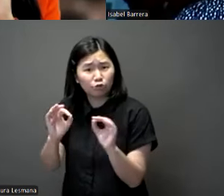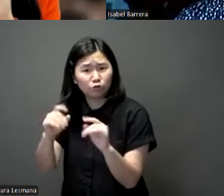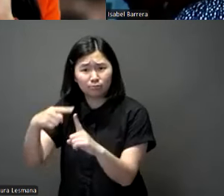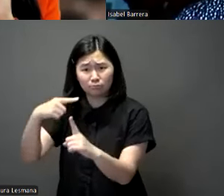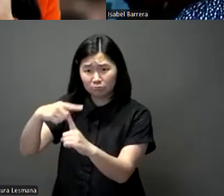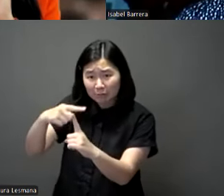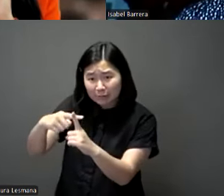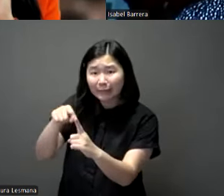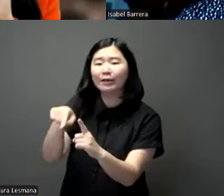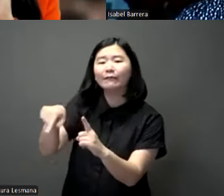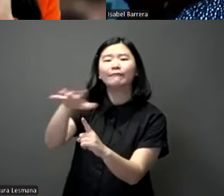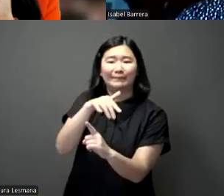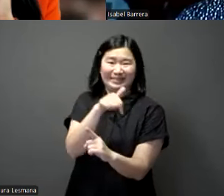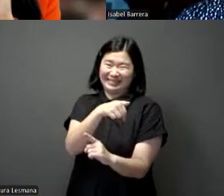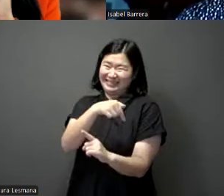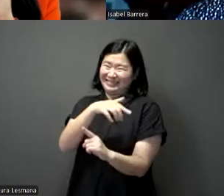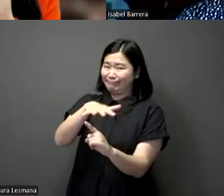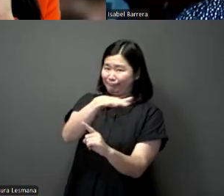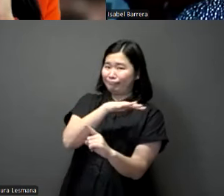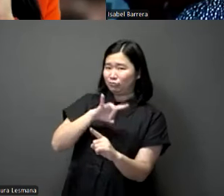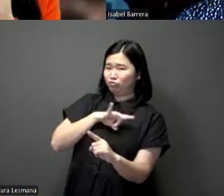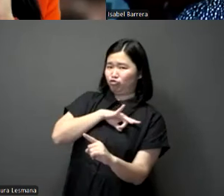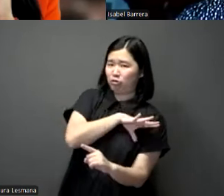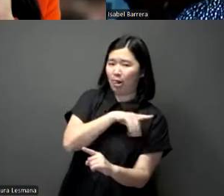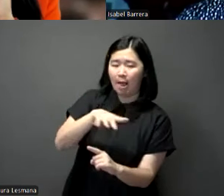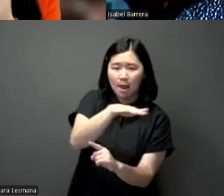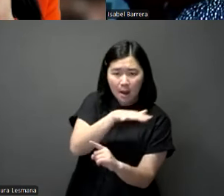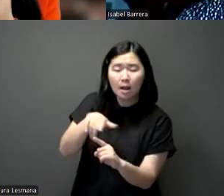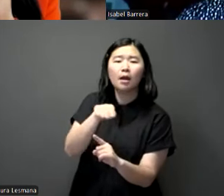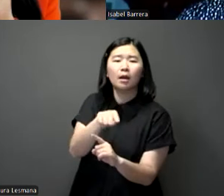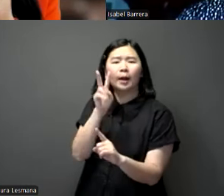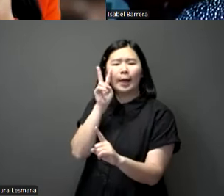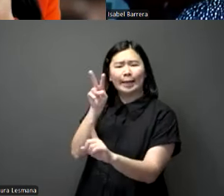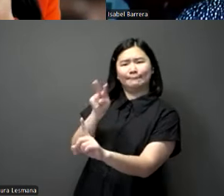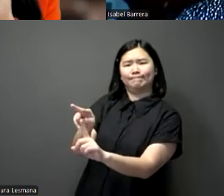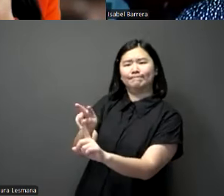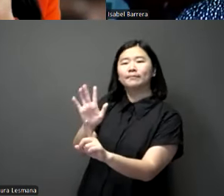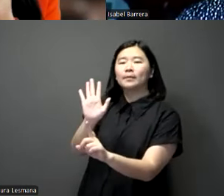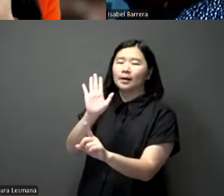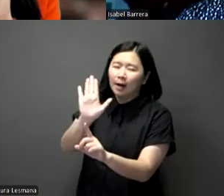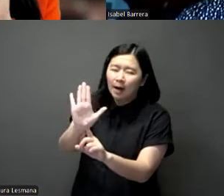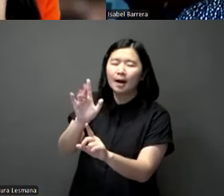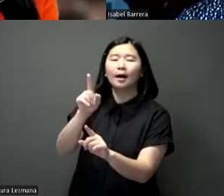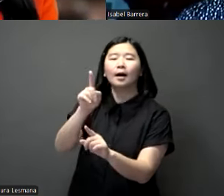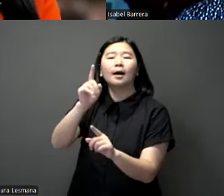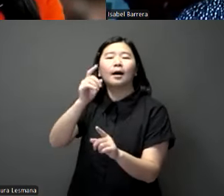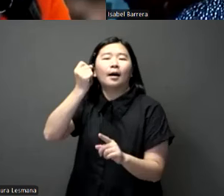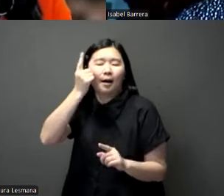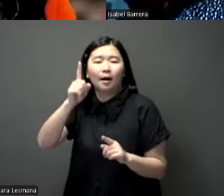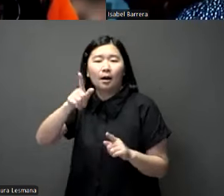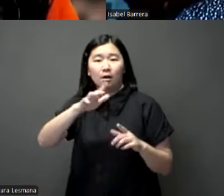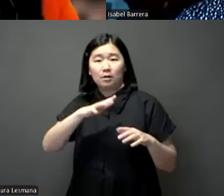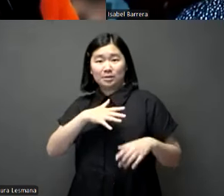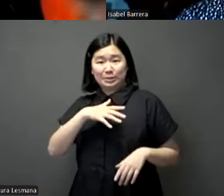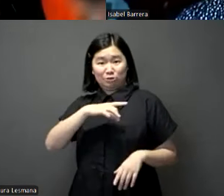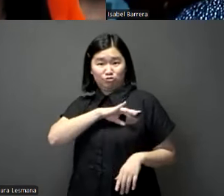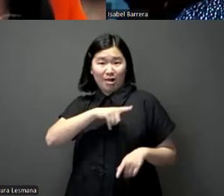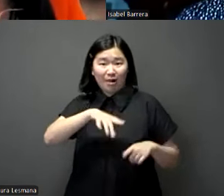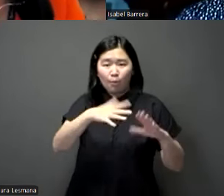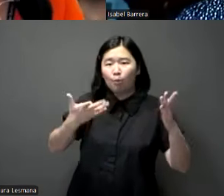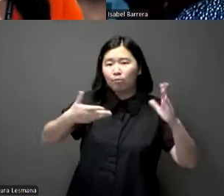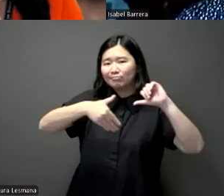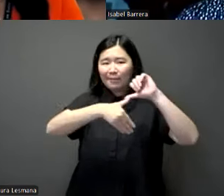having country capacity in influencing intervention. The role is to have the technical cooperation, so we